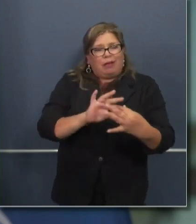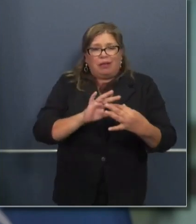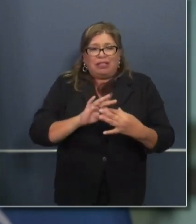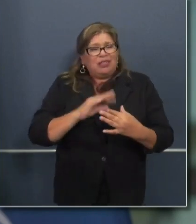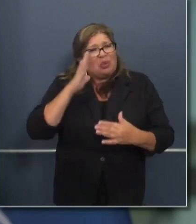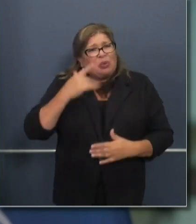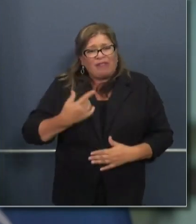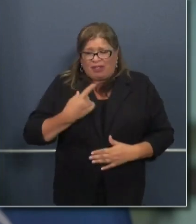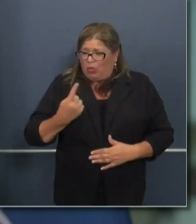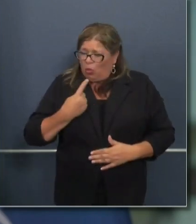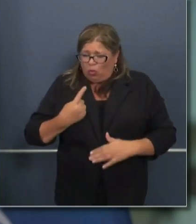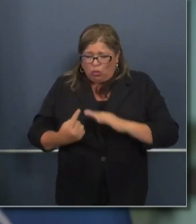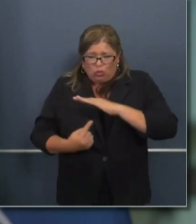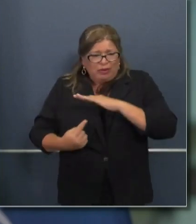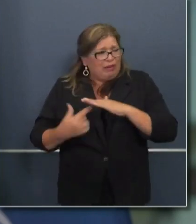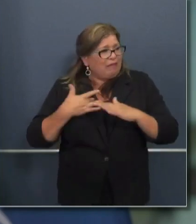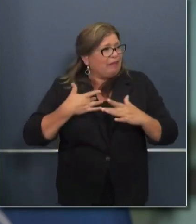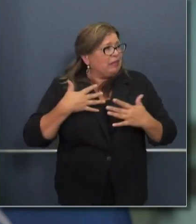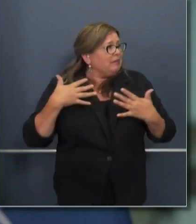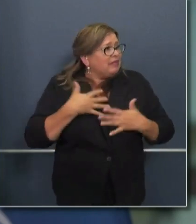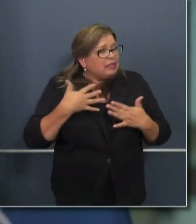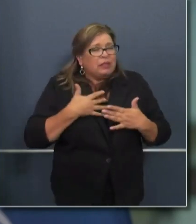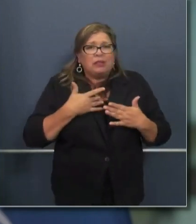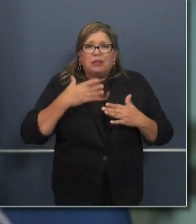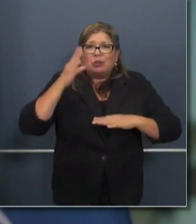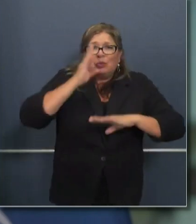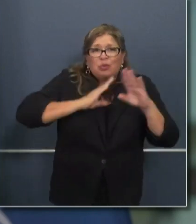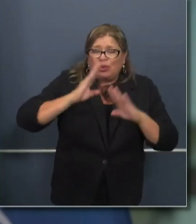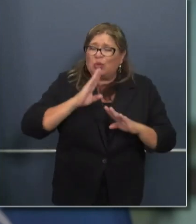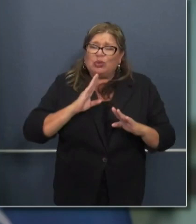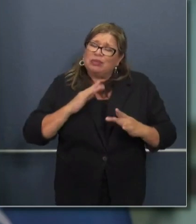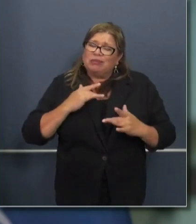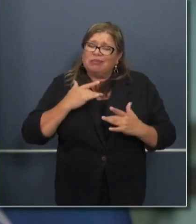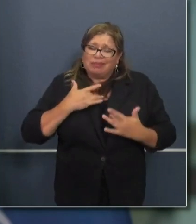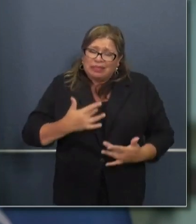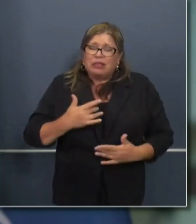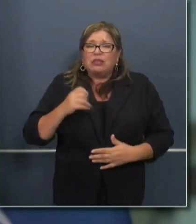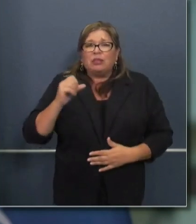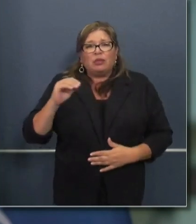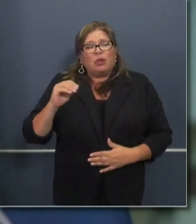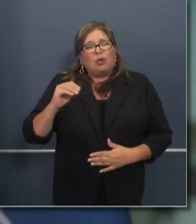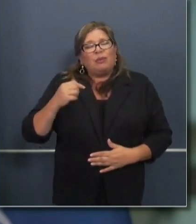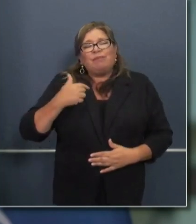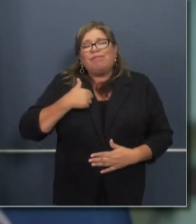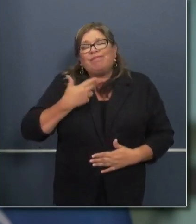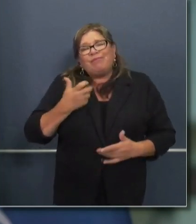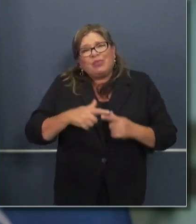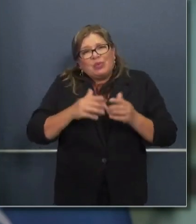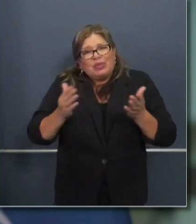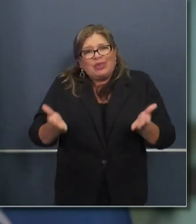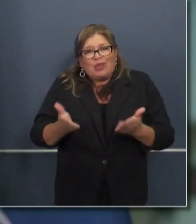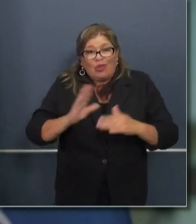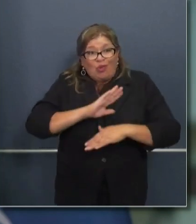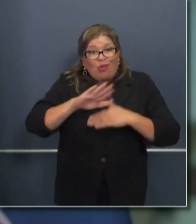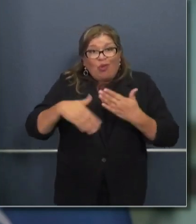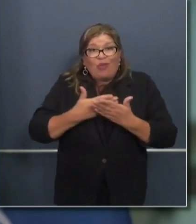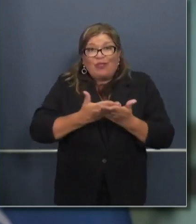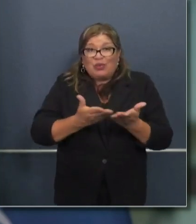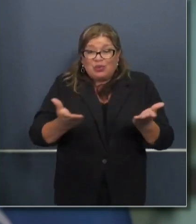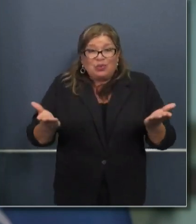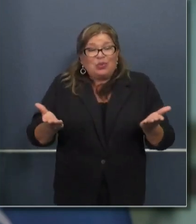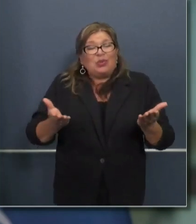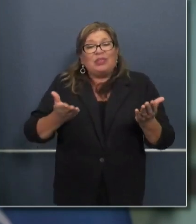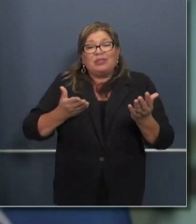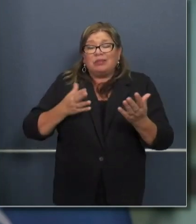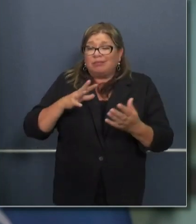fearful, fragile, literally and figuratively at this moment. And so I just want to encourage all of you, not just